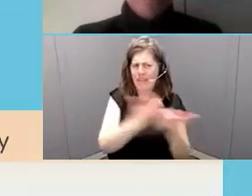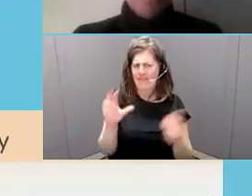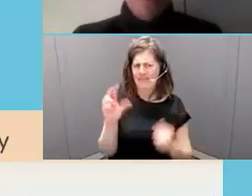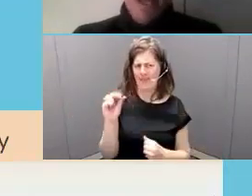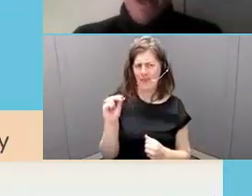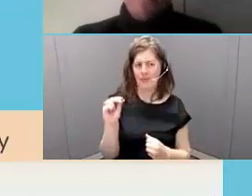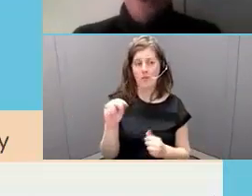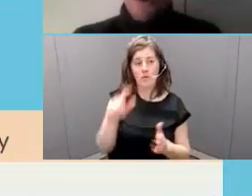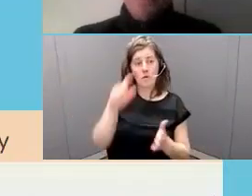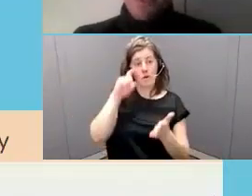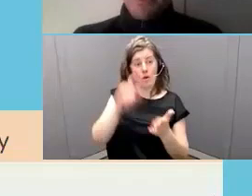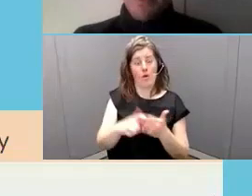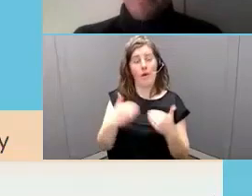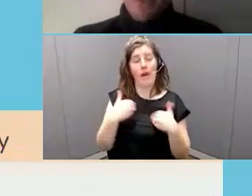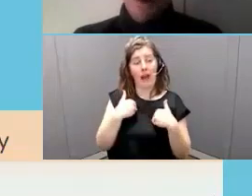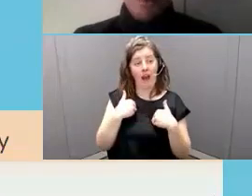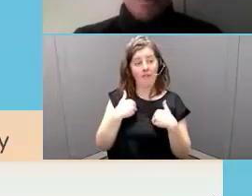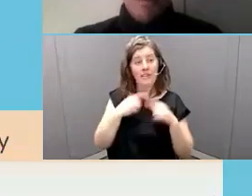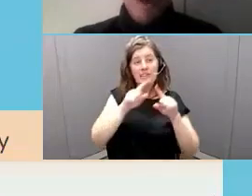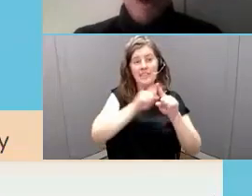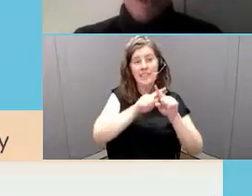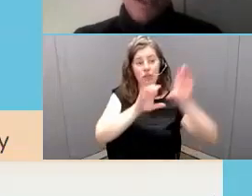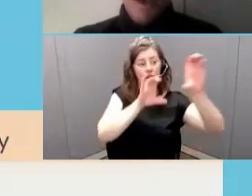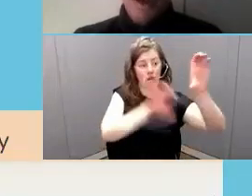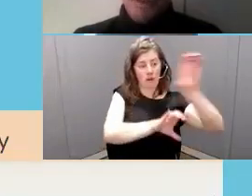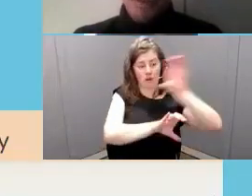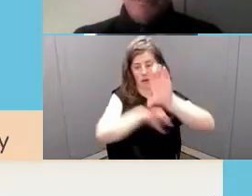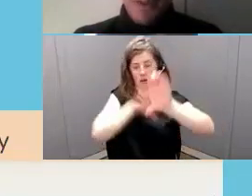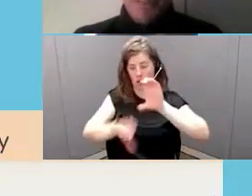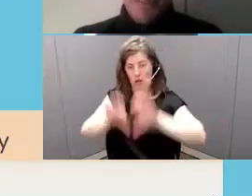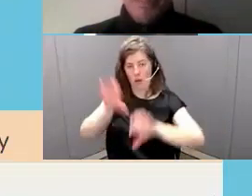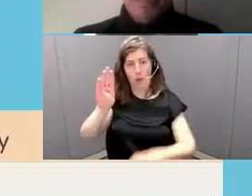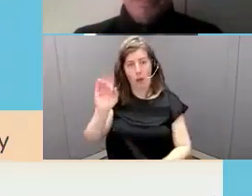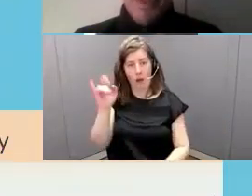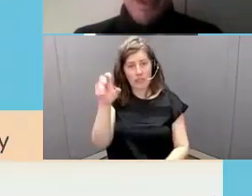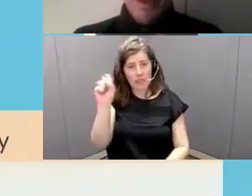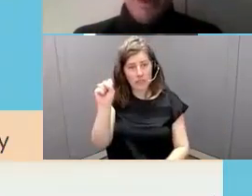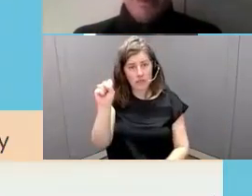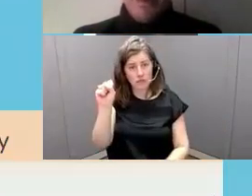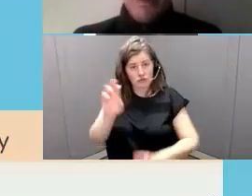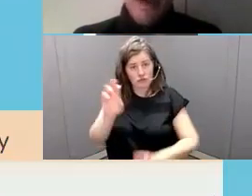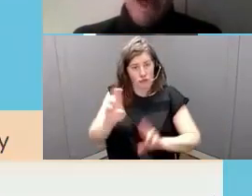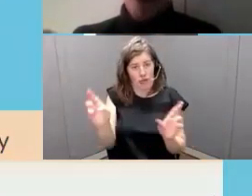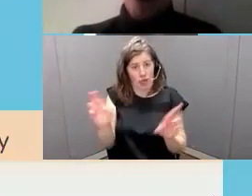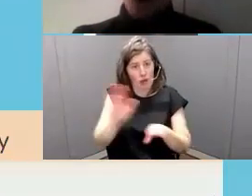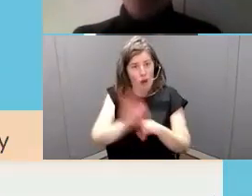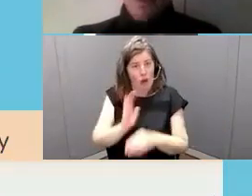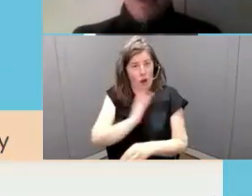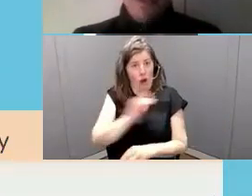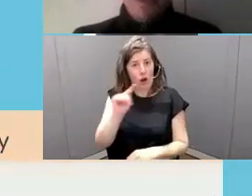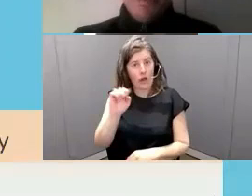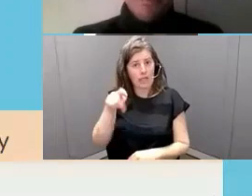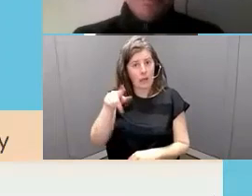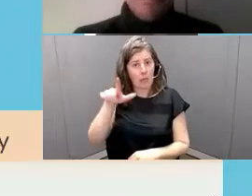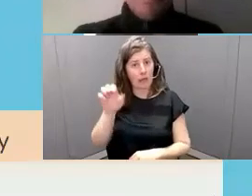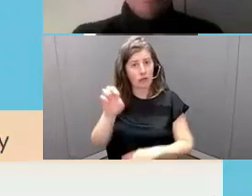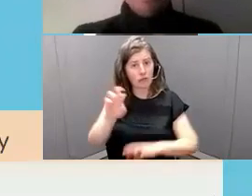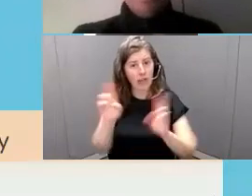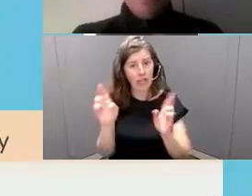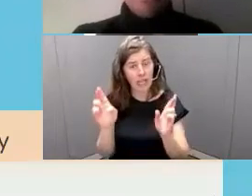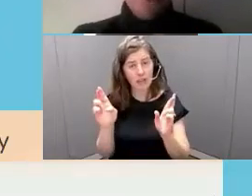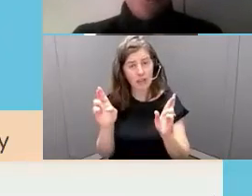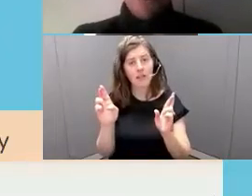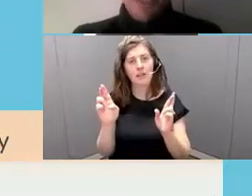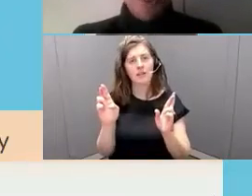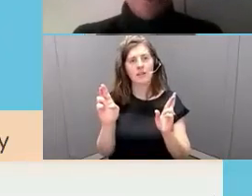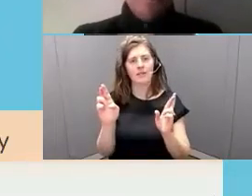that since we have all of these different content boxes on the template at an arm's length,